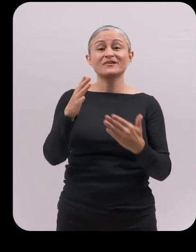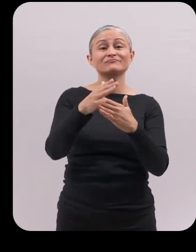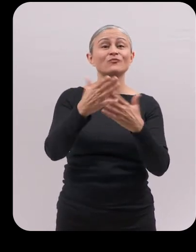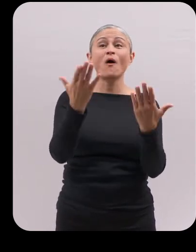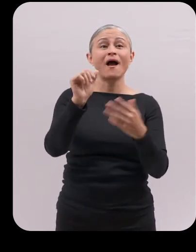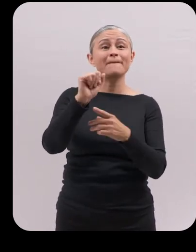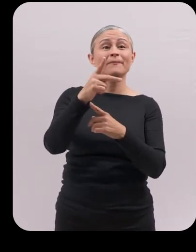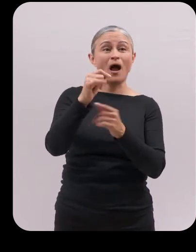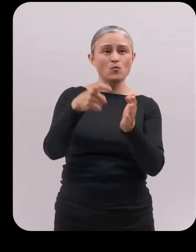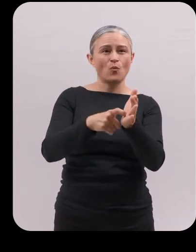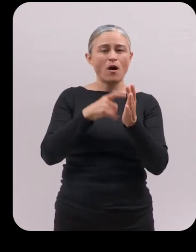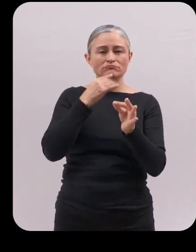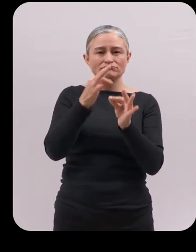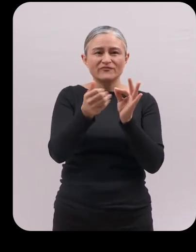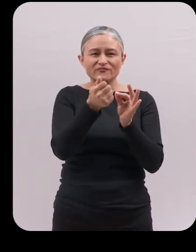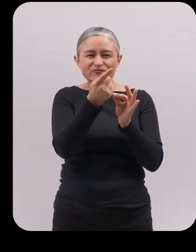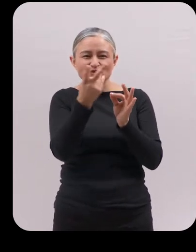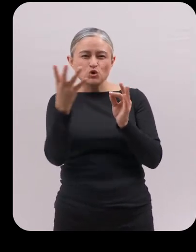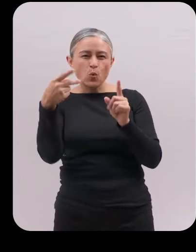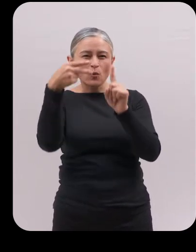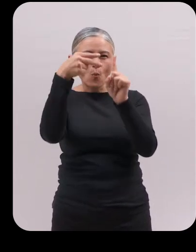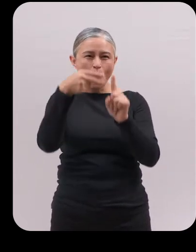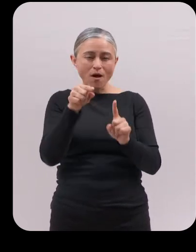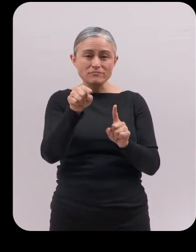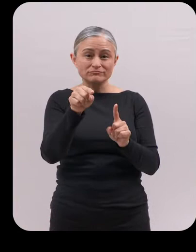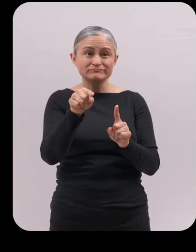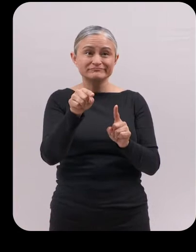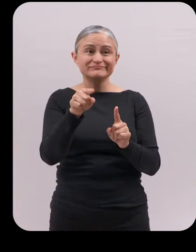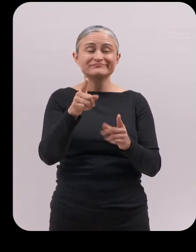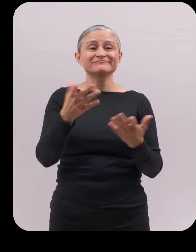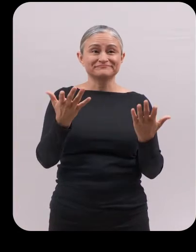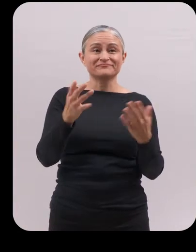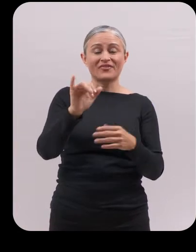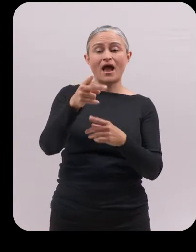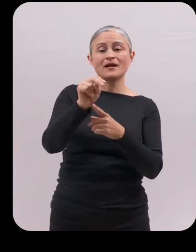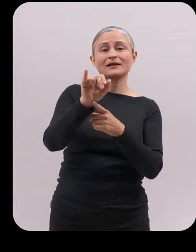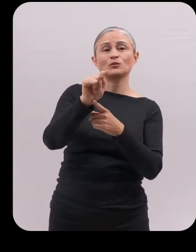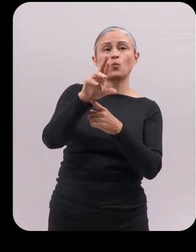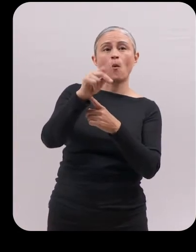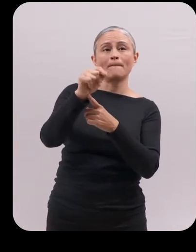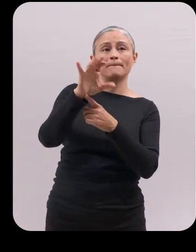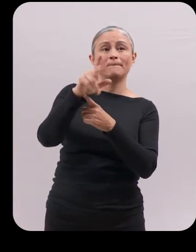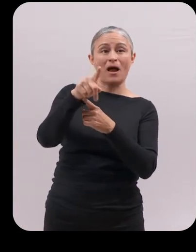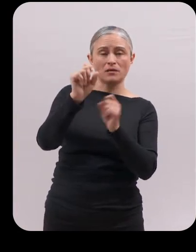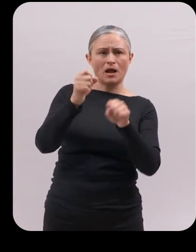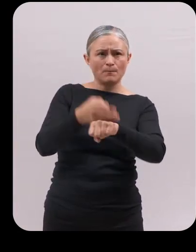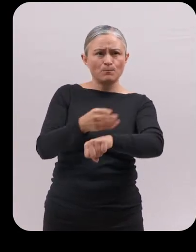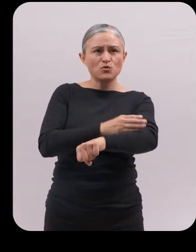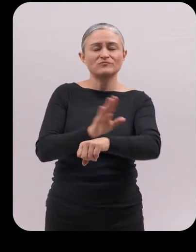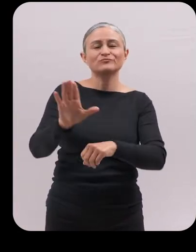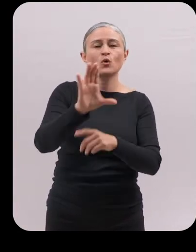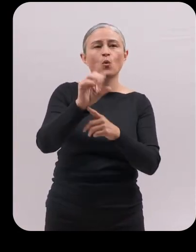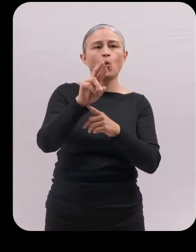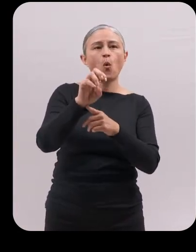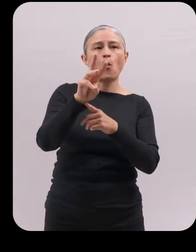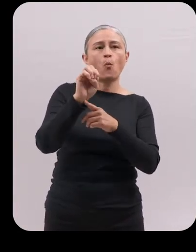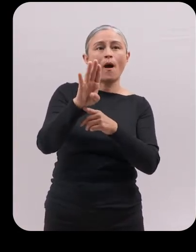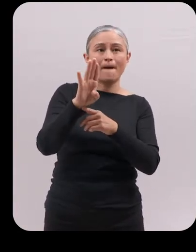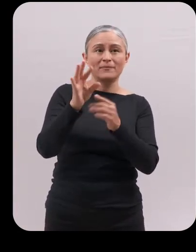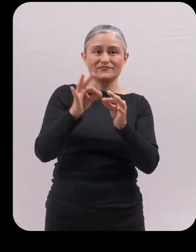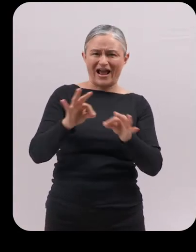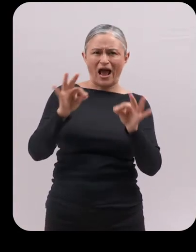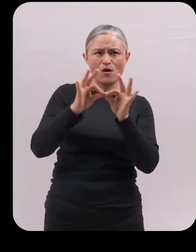the API requires only a few lines of code to get started. NitroPack was able to improve their Core Web Vital loading scores